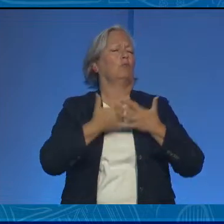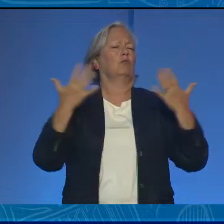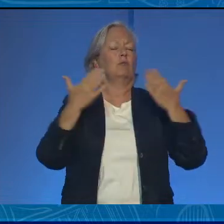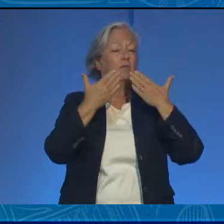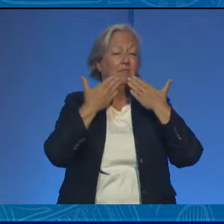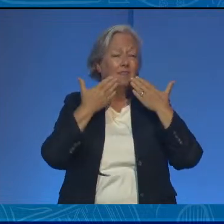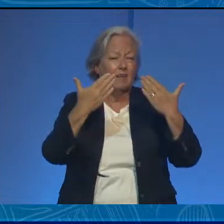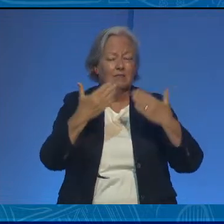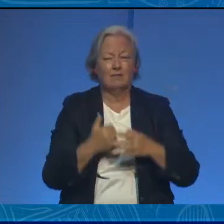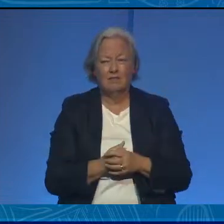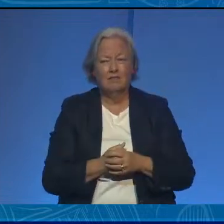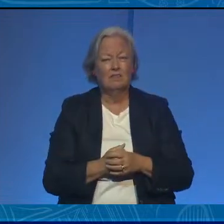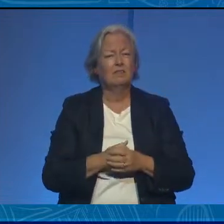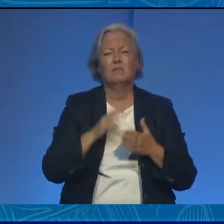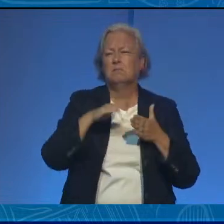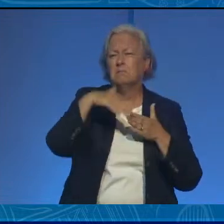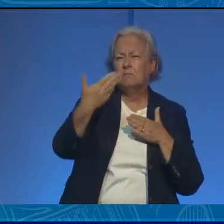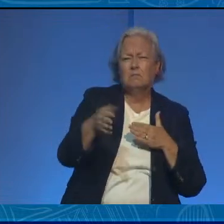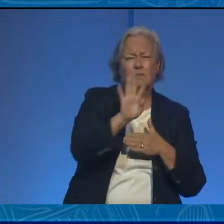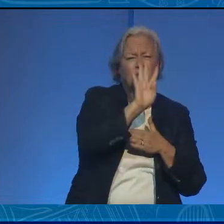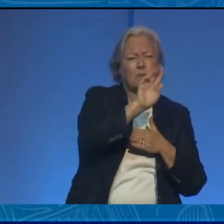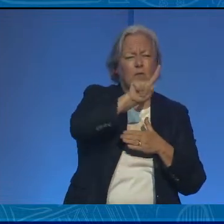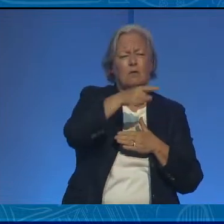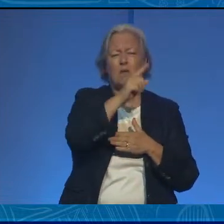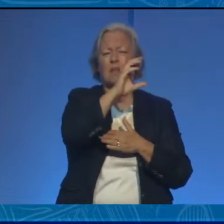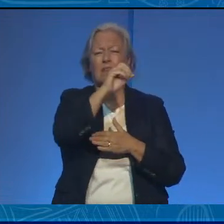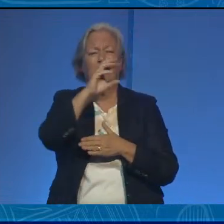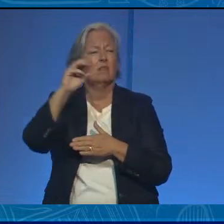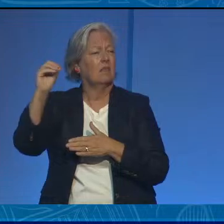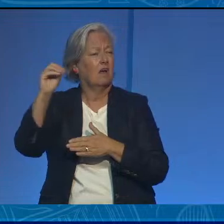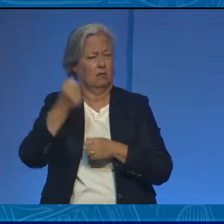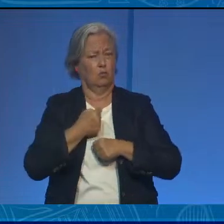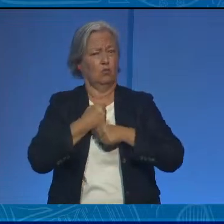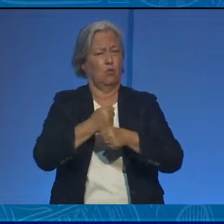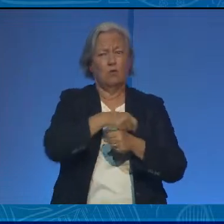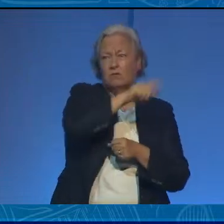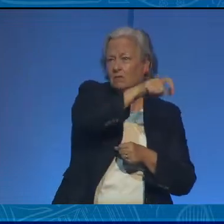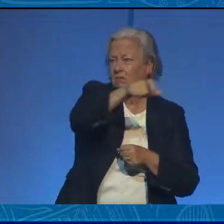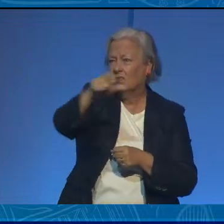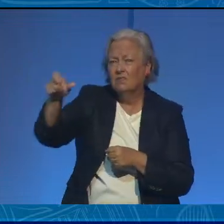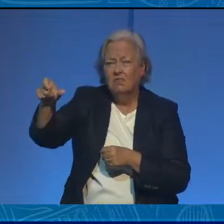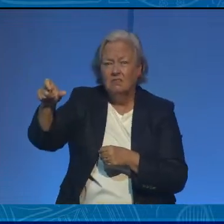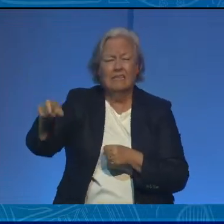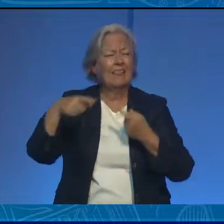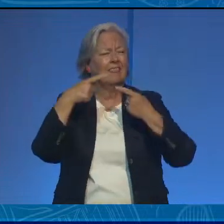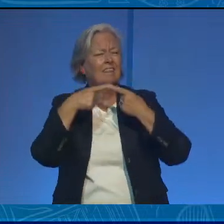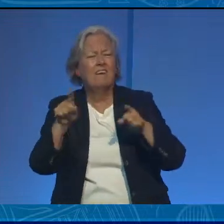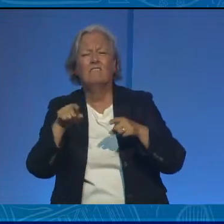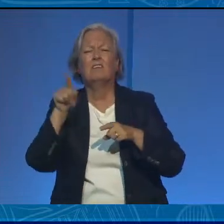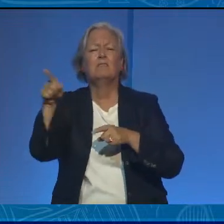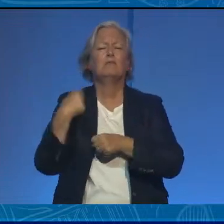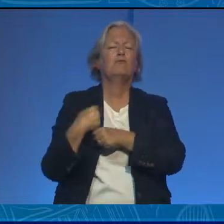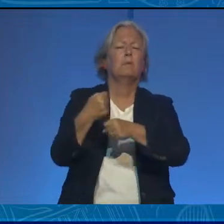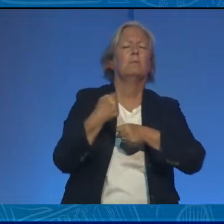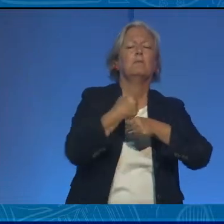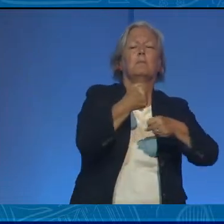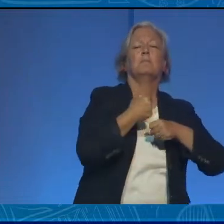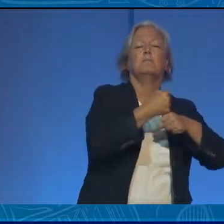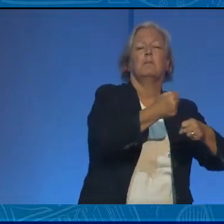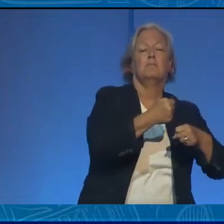the more than 4,000 delegates representing various stakeholders from the Asia-Pacific and